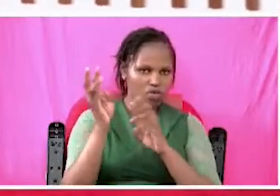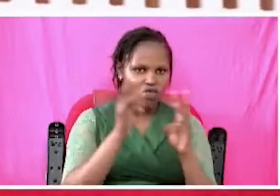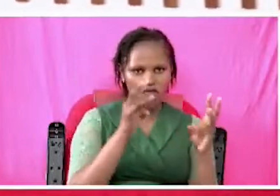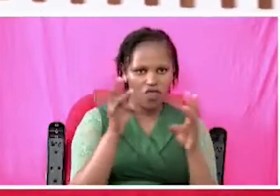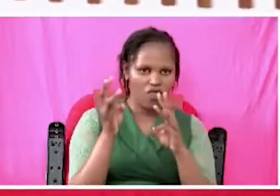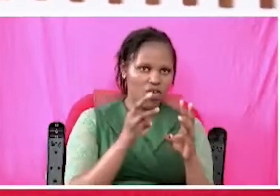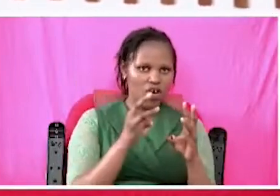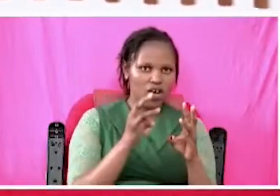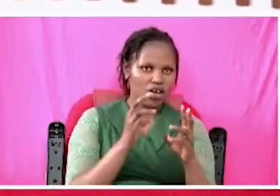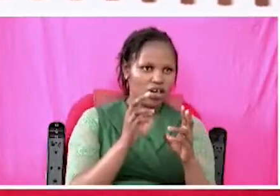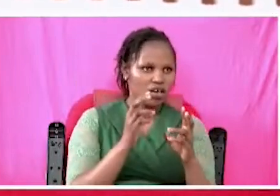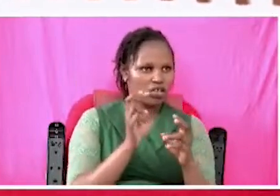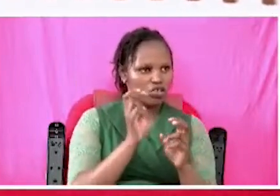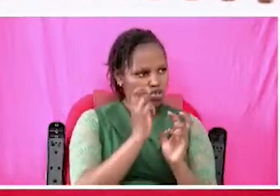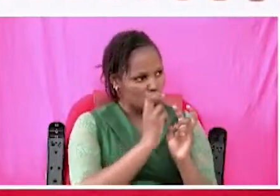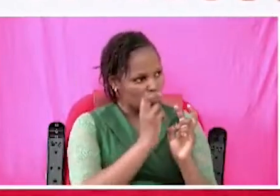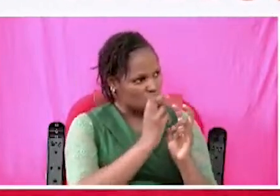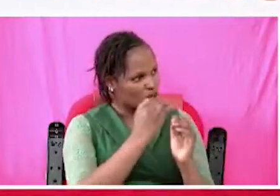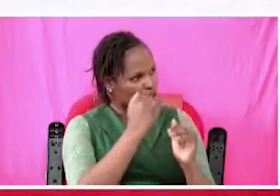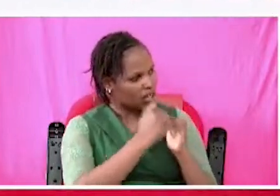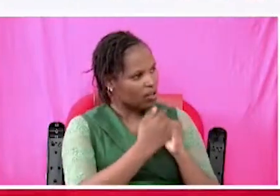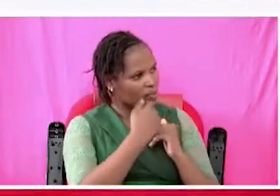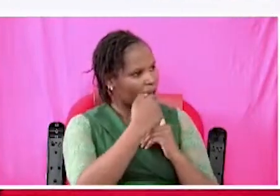Turn to your neighbor and tell them,